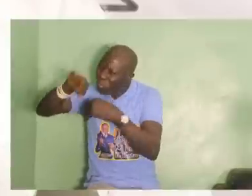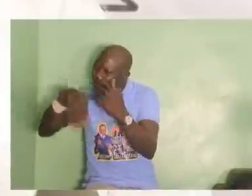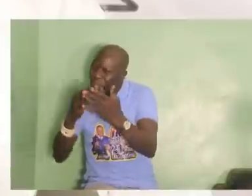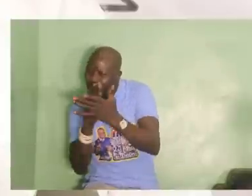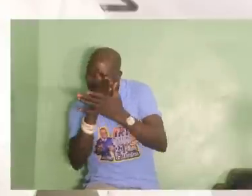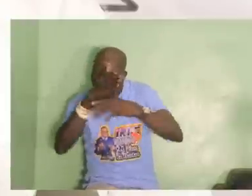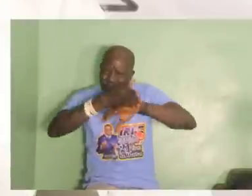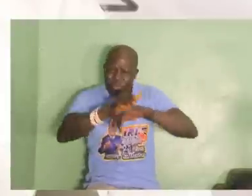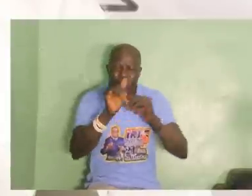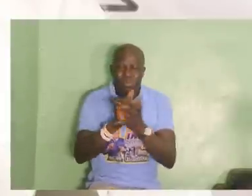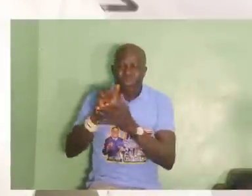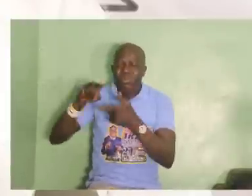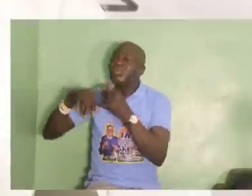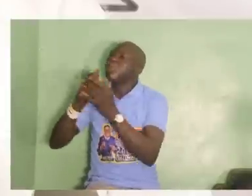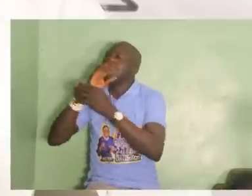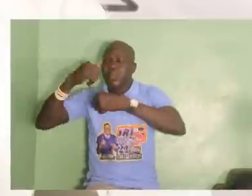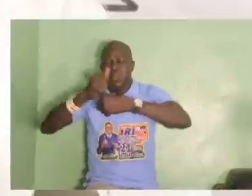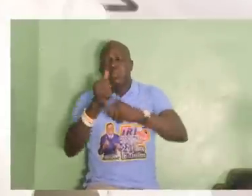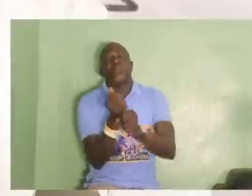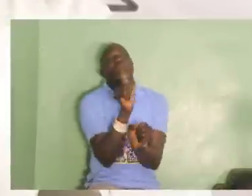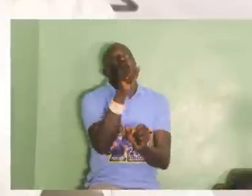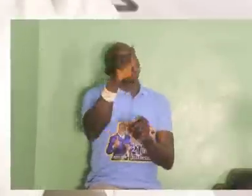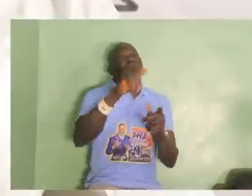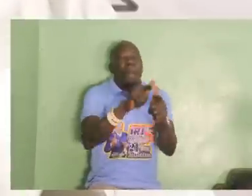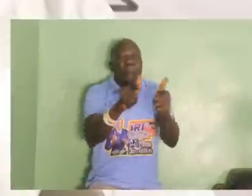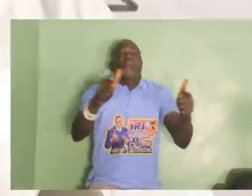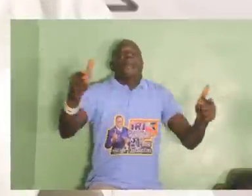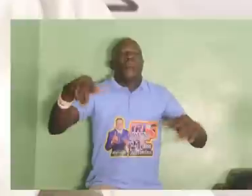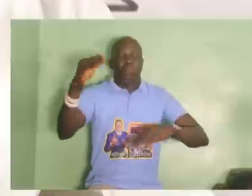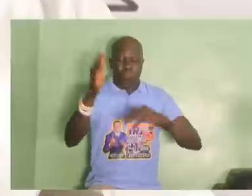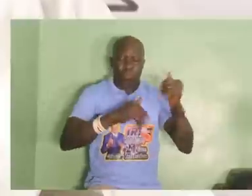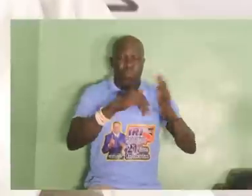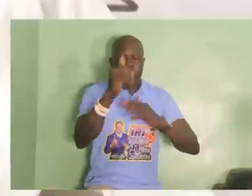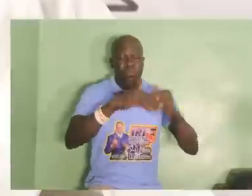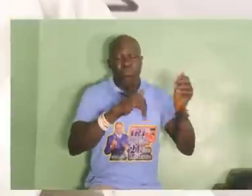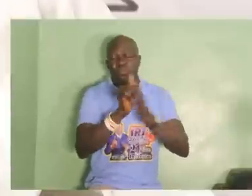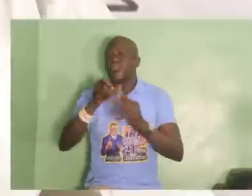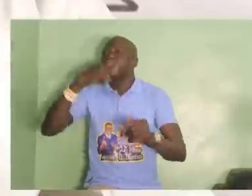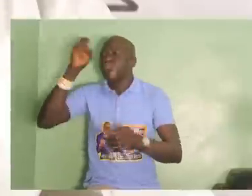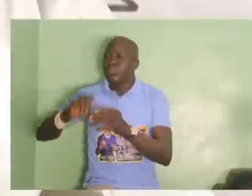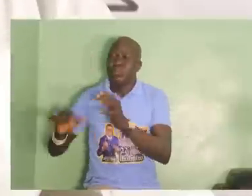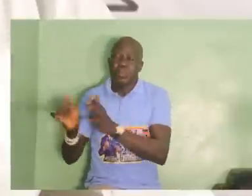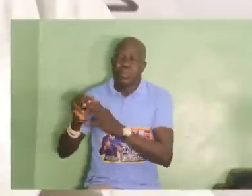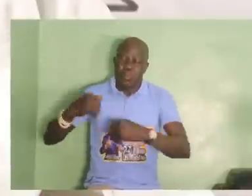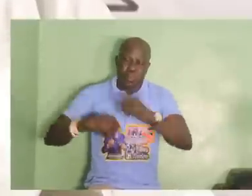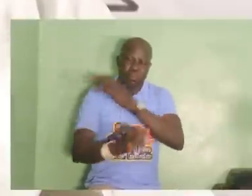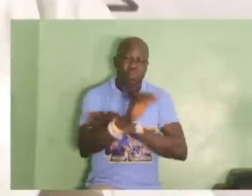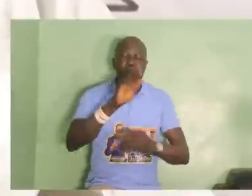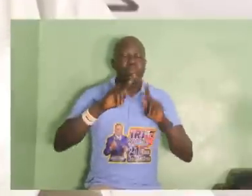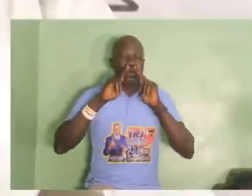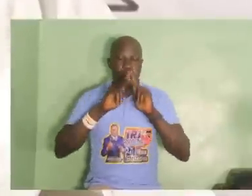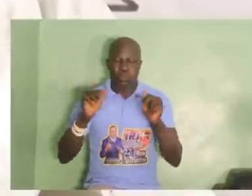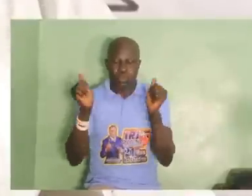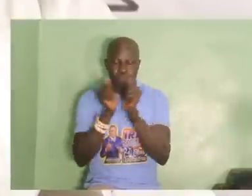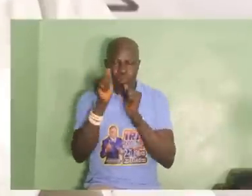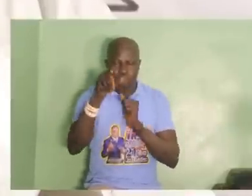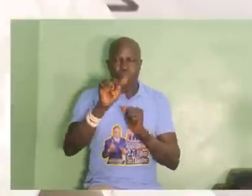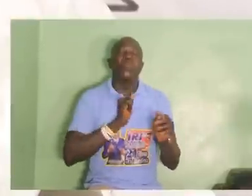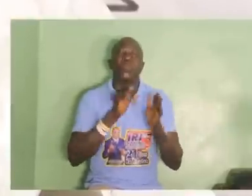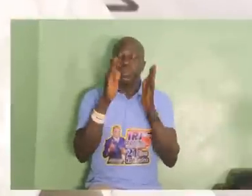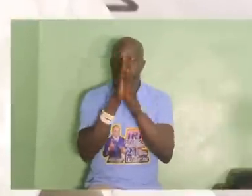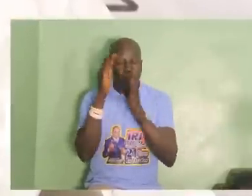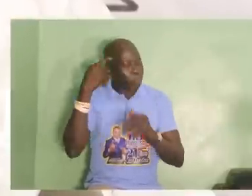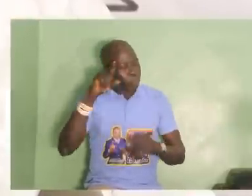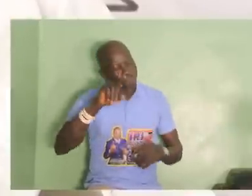his grandmother collect the bag from him as he wakes up. Afele gbadura. We will pray with them. Afele gbadura. We will pray with them. Then e ba wa lori